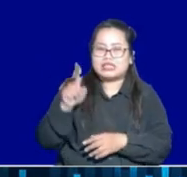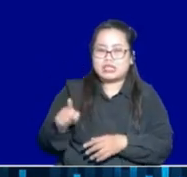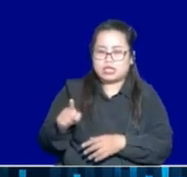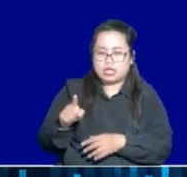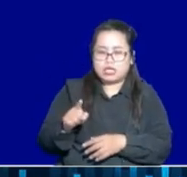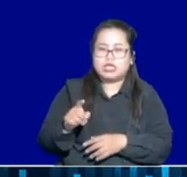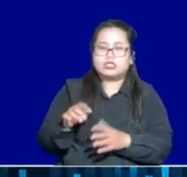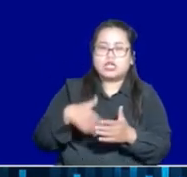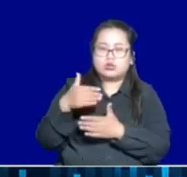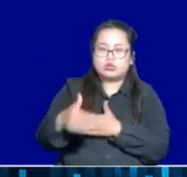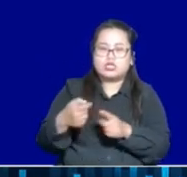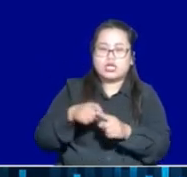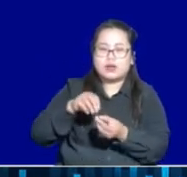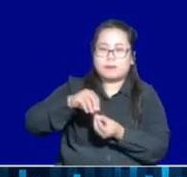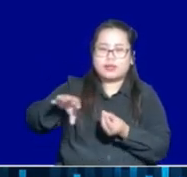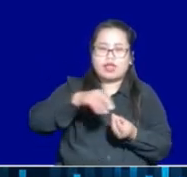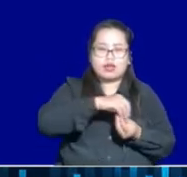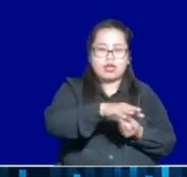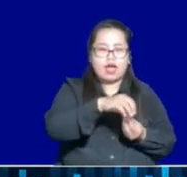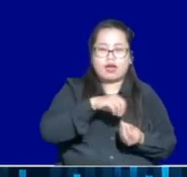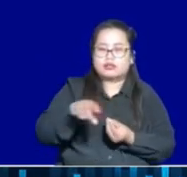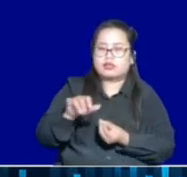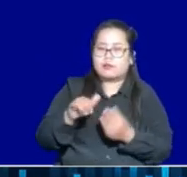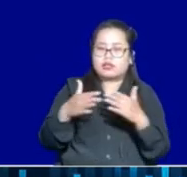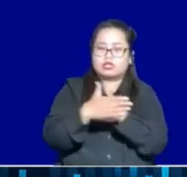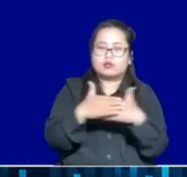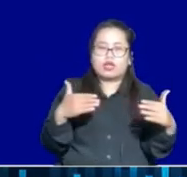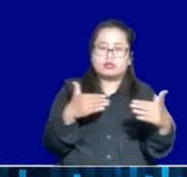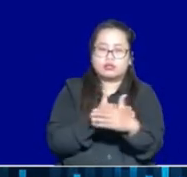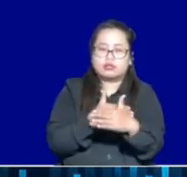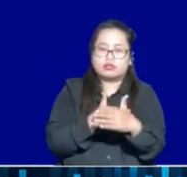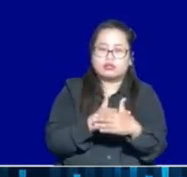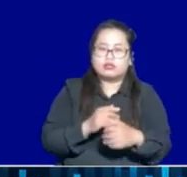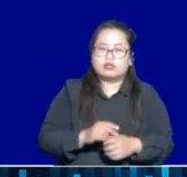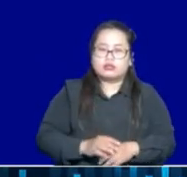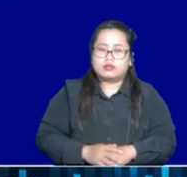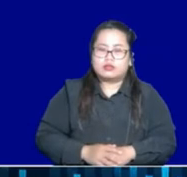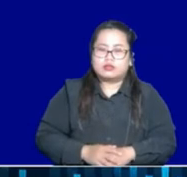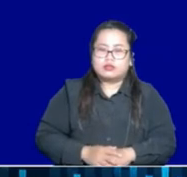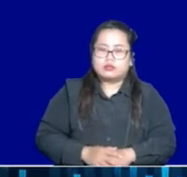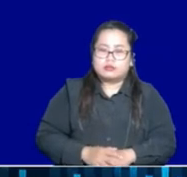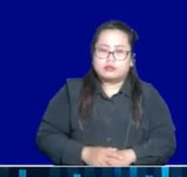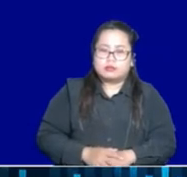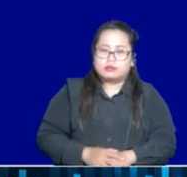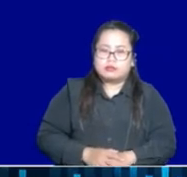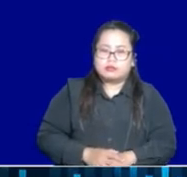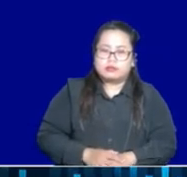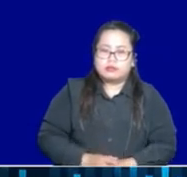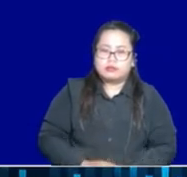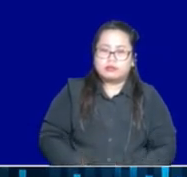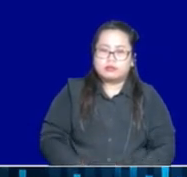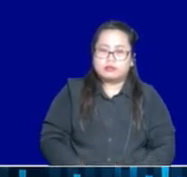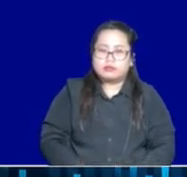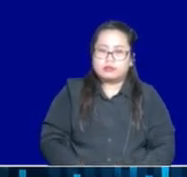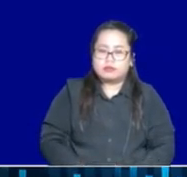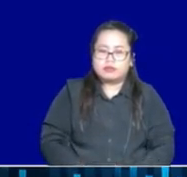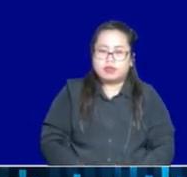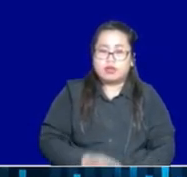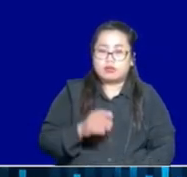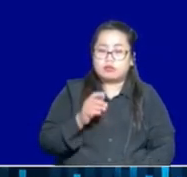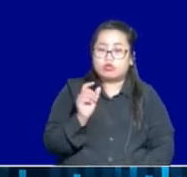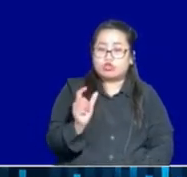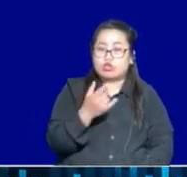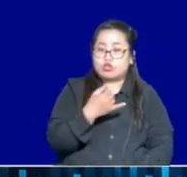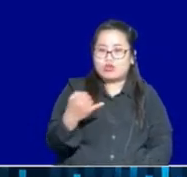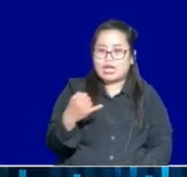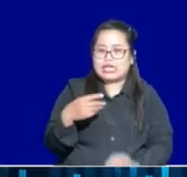transportation, and 7% from buildings. Now, in order to lower those emissions, the world will need to